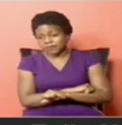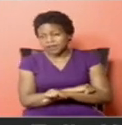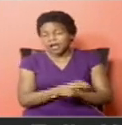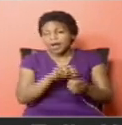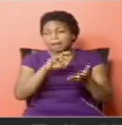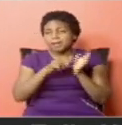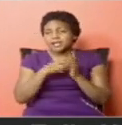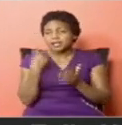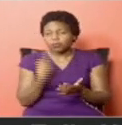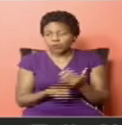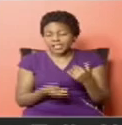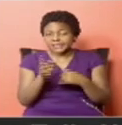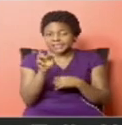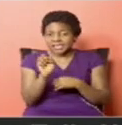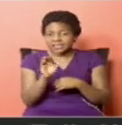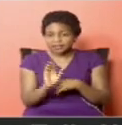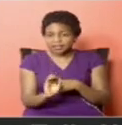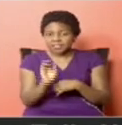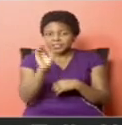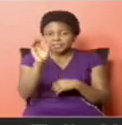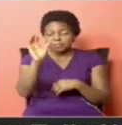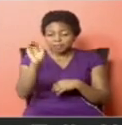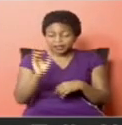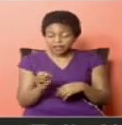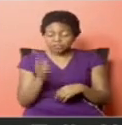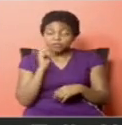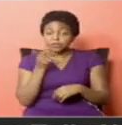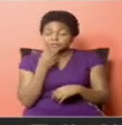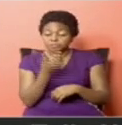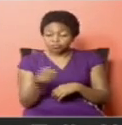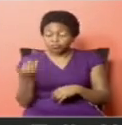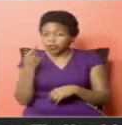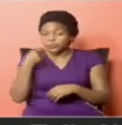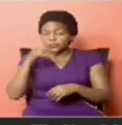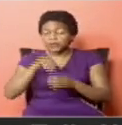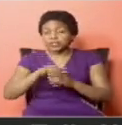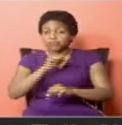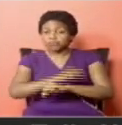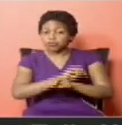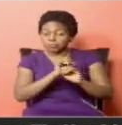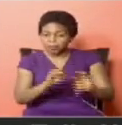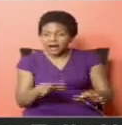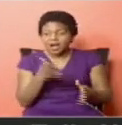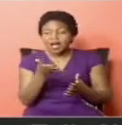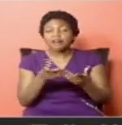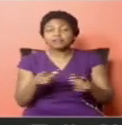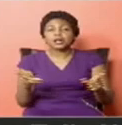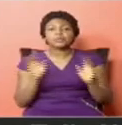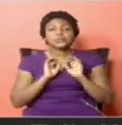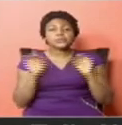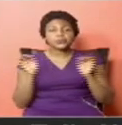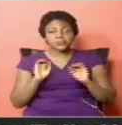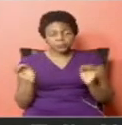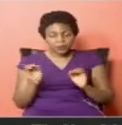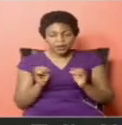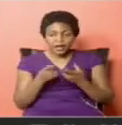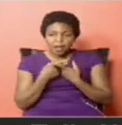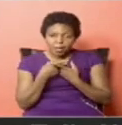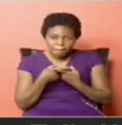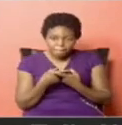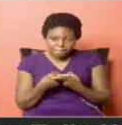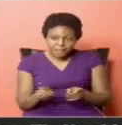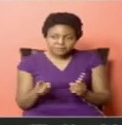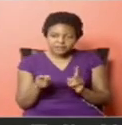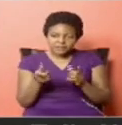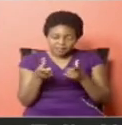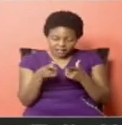It means that 80% of deaf children who are out of school have no language whatsoever. However,